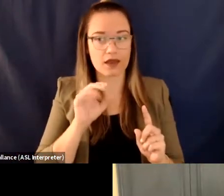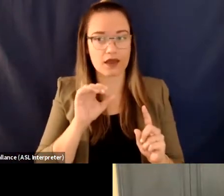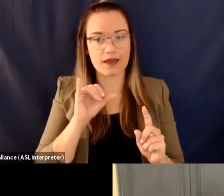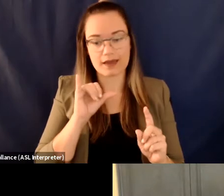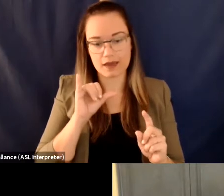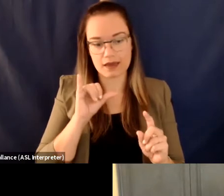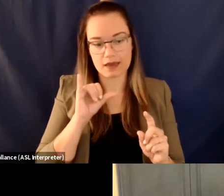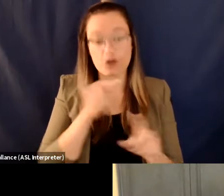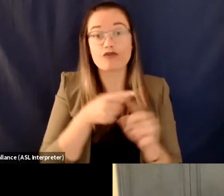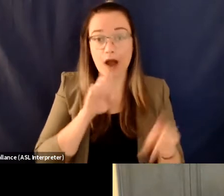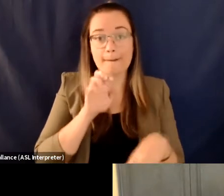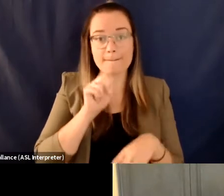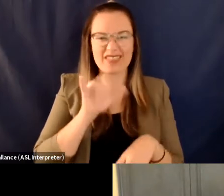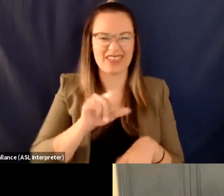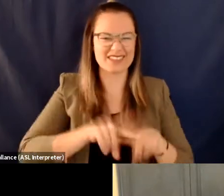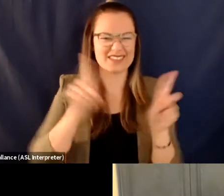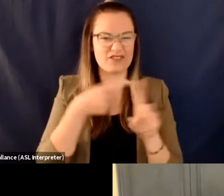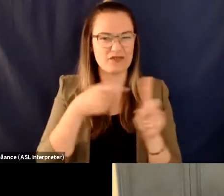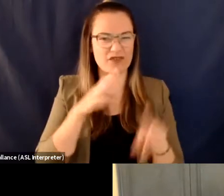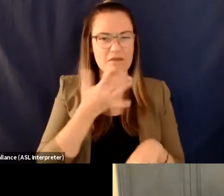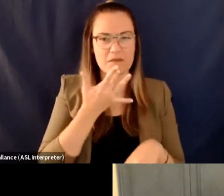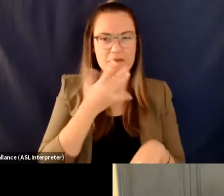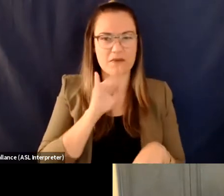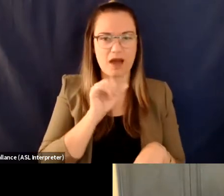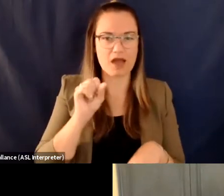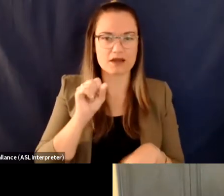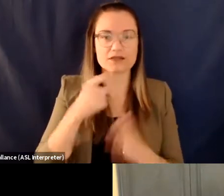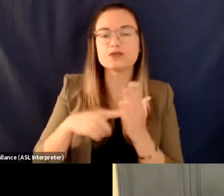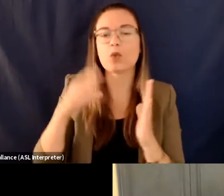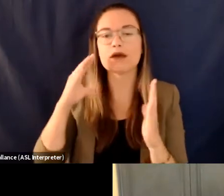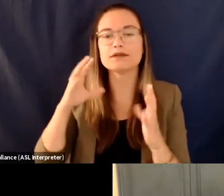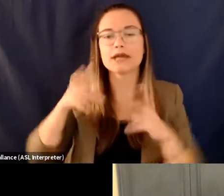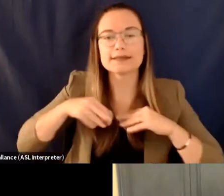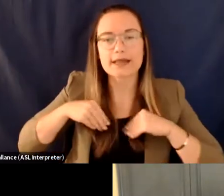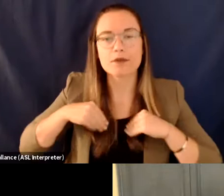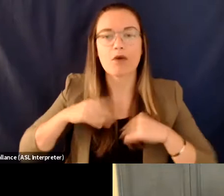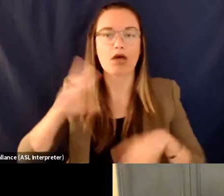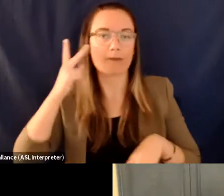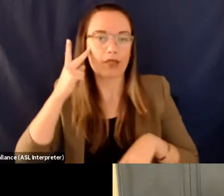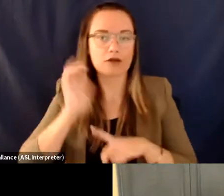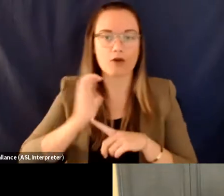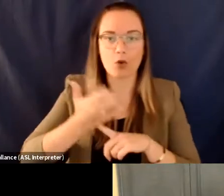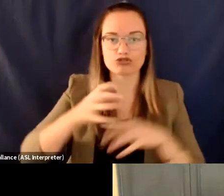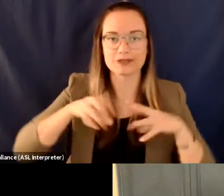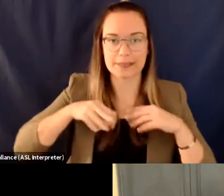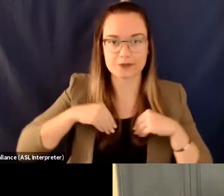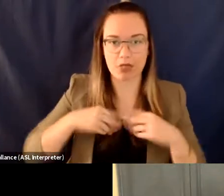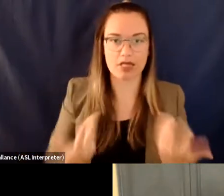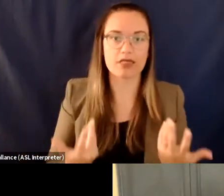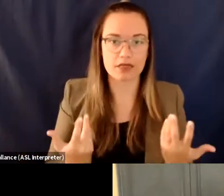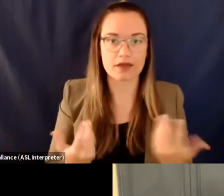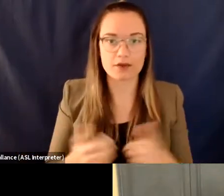that is different than bias. It's just like, what's acceptable? What's culturally, politically acceptable. I think,